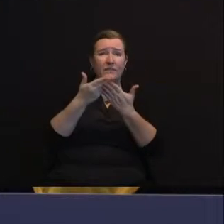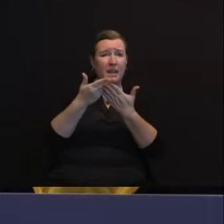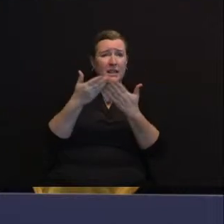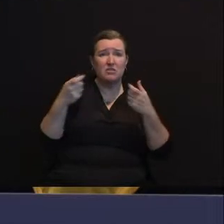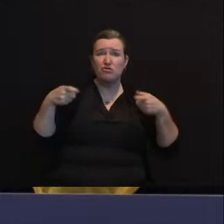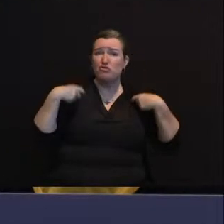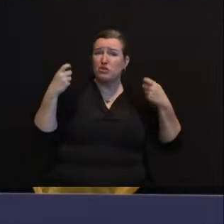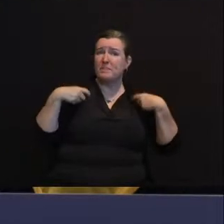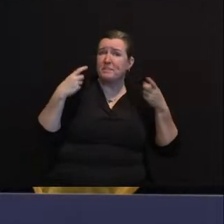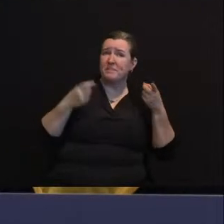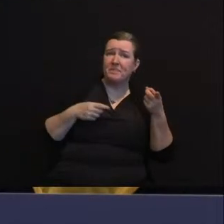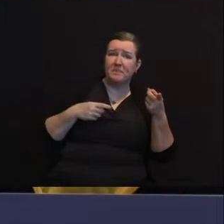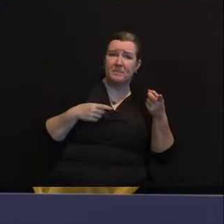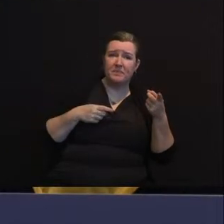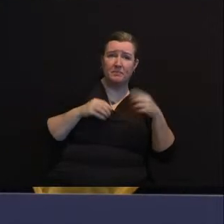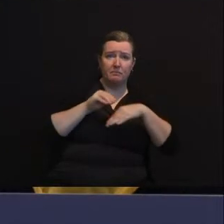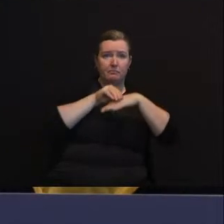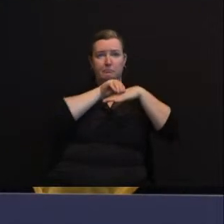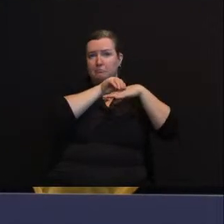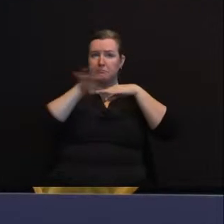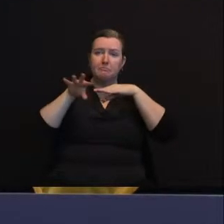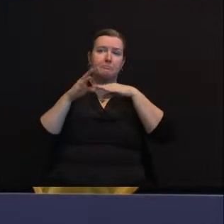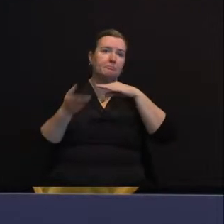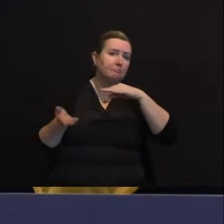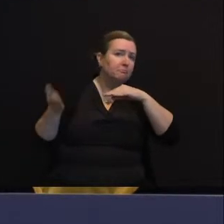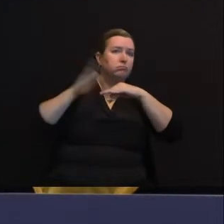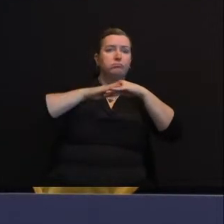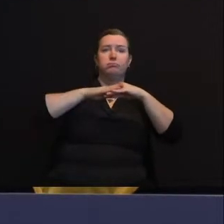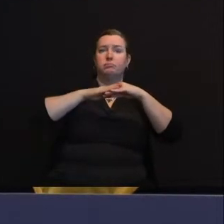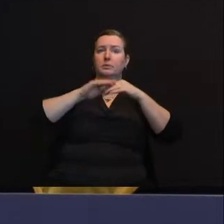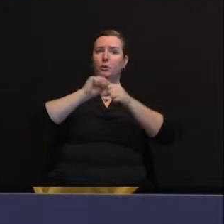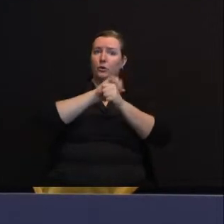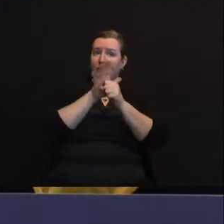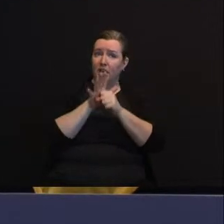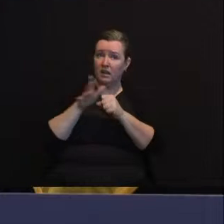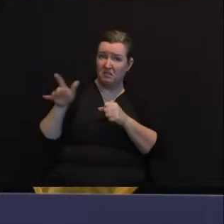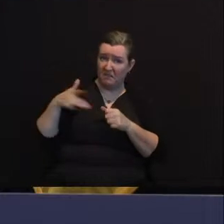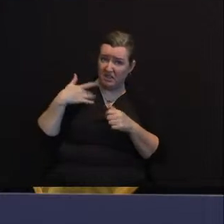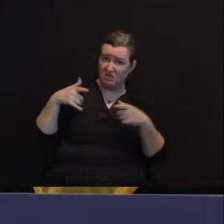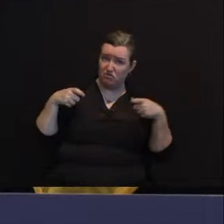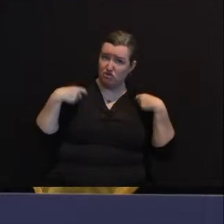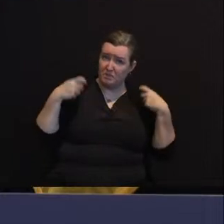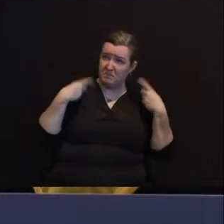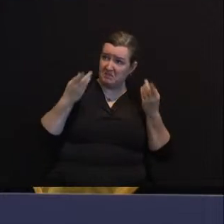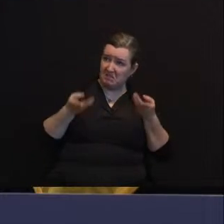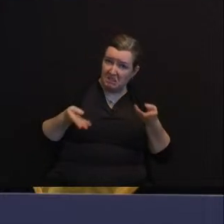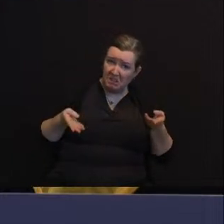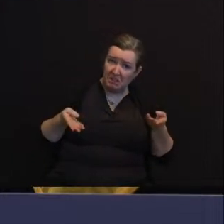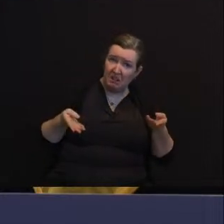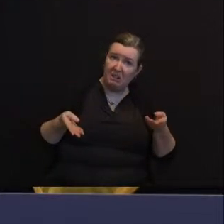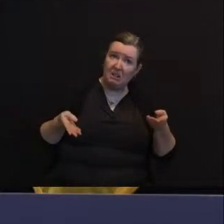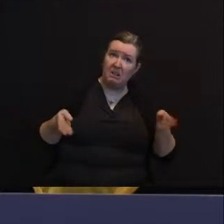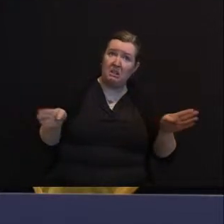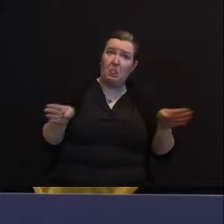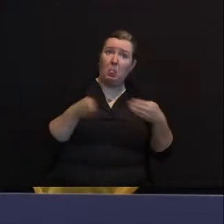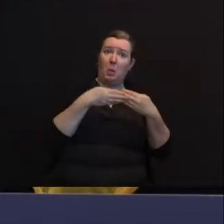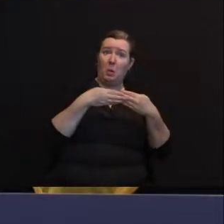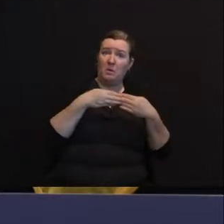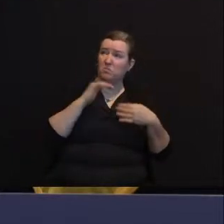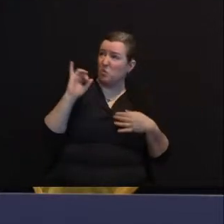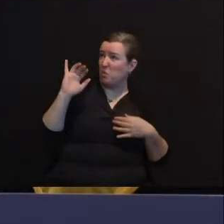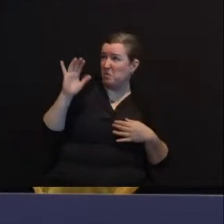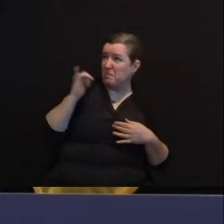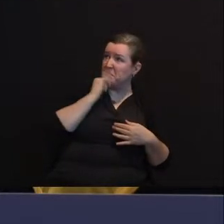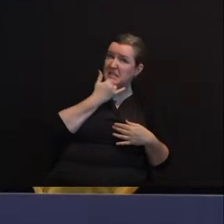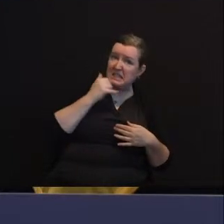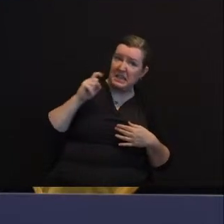to an increase in cases. I wanted to know if you feel that keeping gyms closed for as long as you did was a mistake, and if you feel that you owe gym